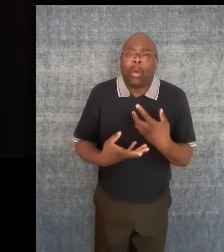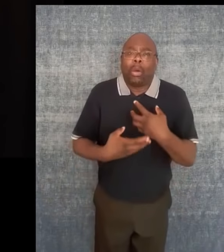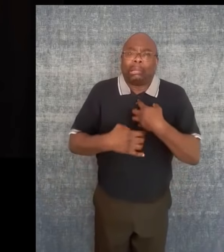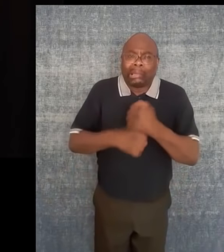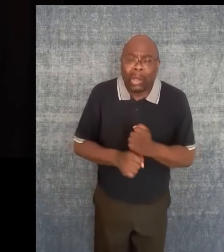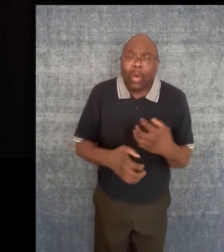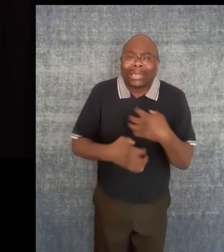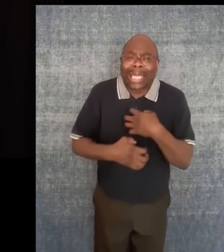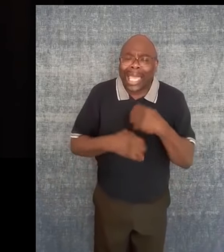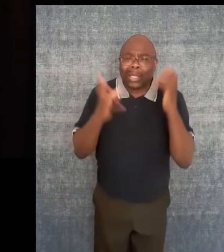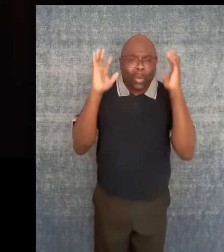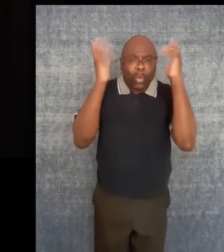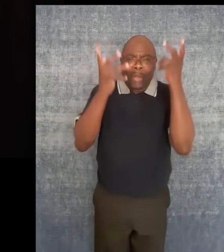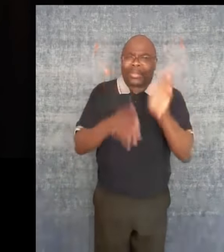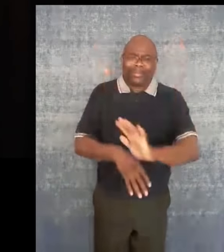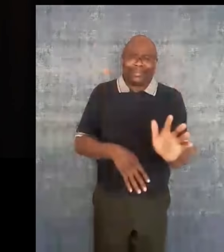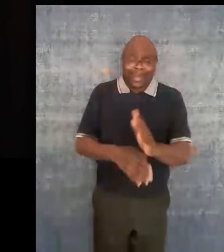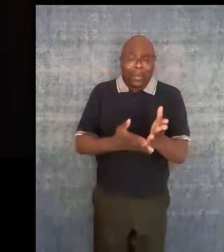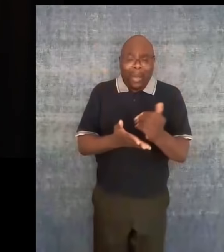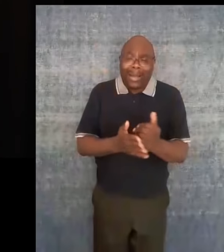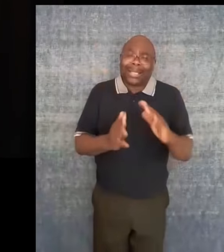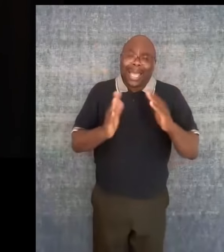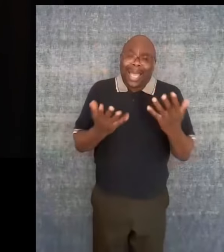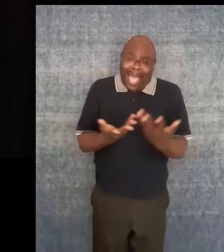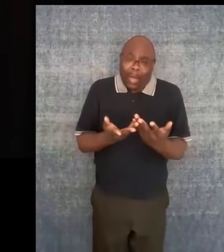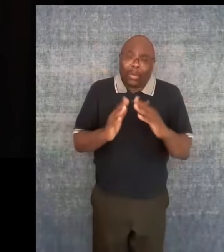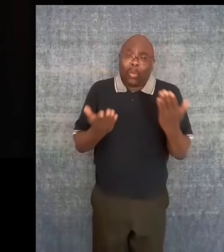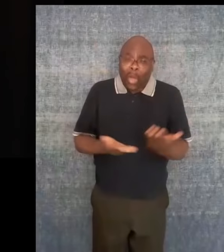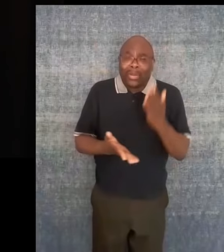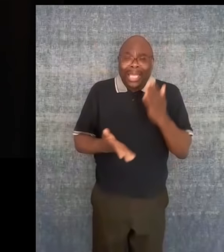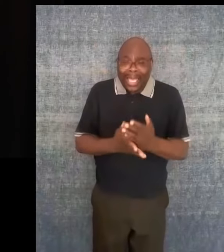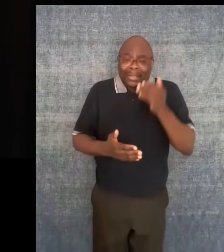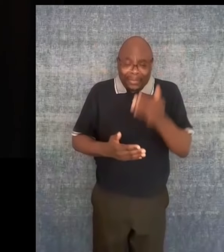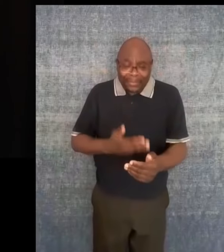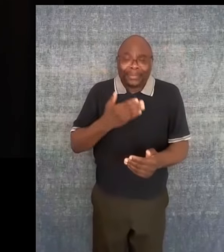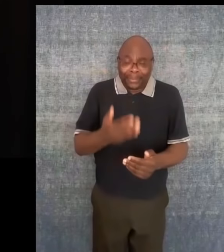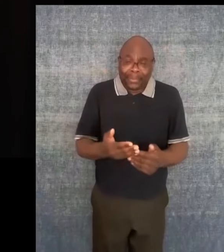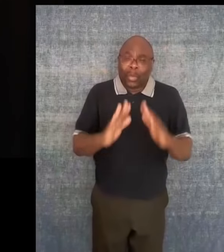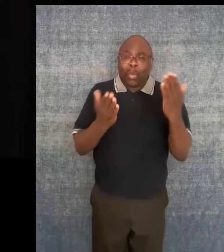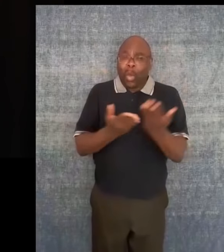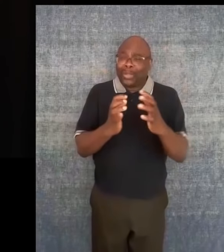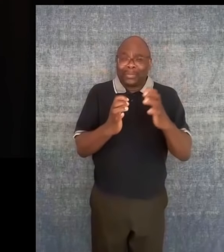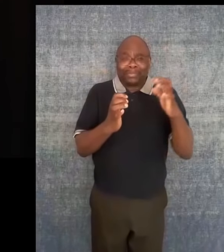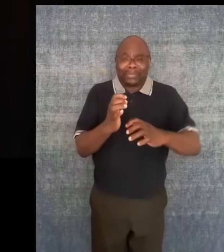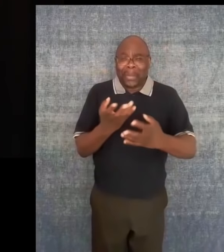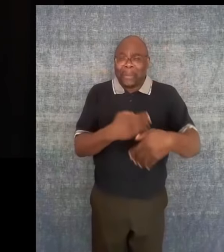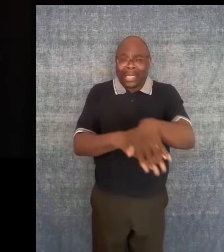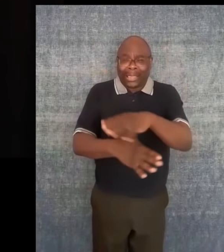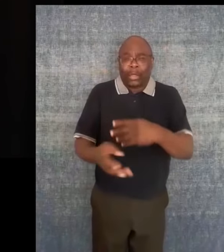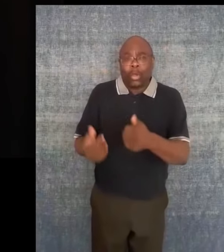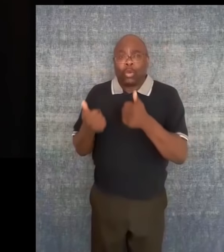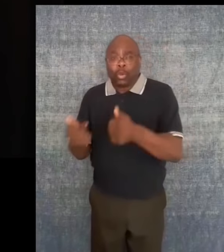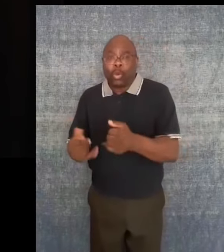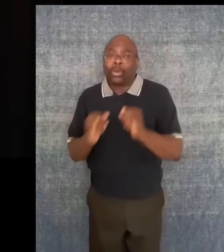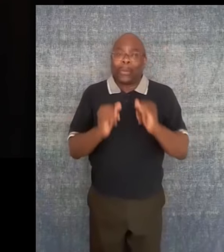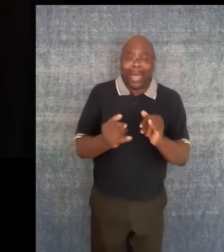anxious about these things. They're part of how this world is. This world is broken and there's a mixture of good